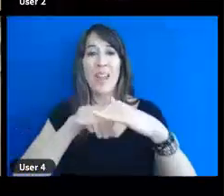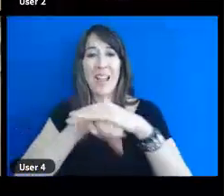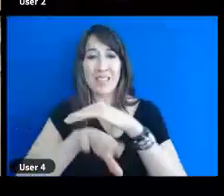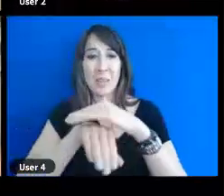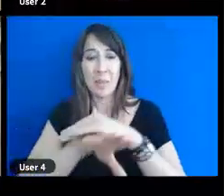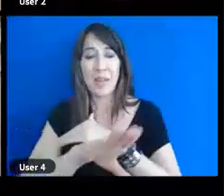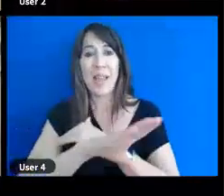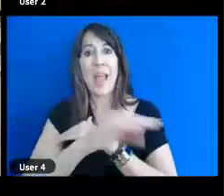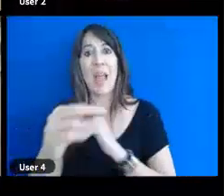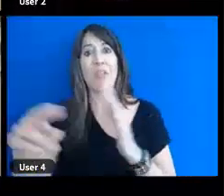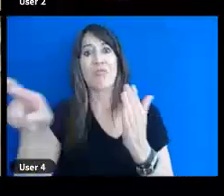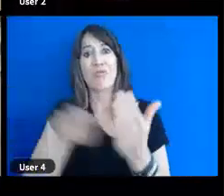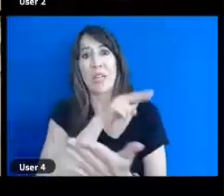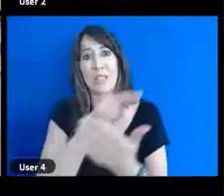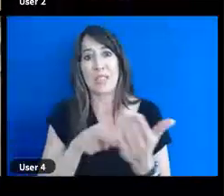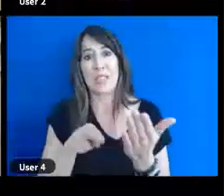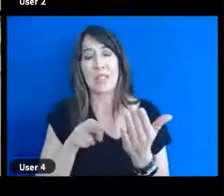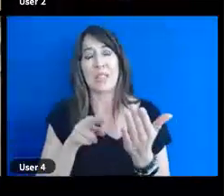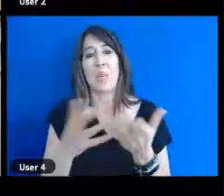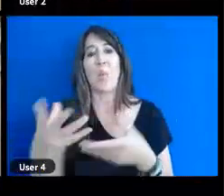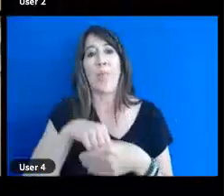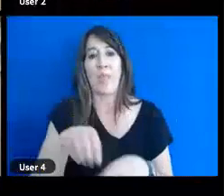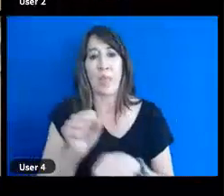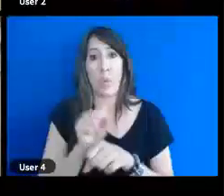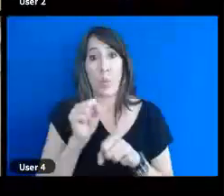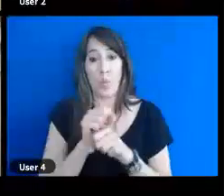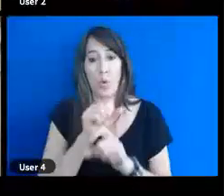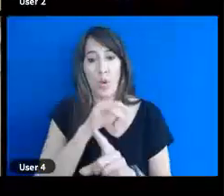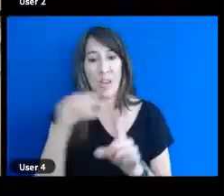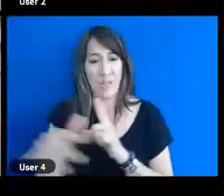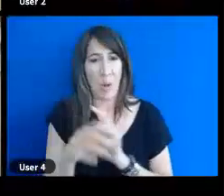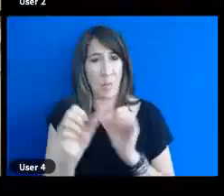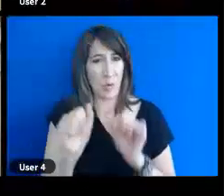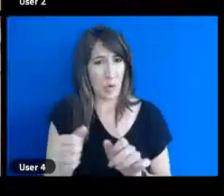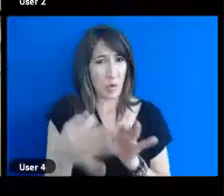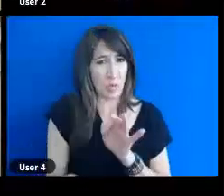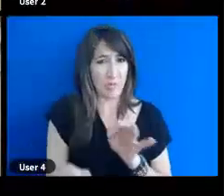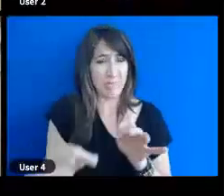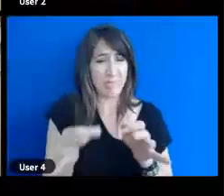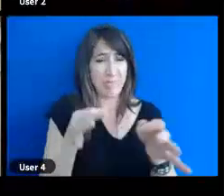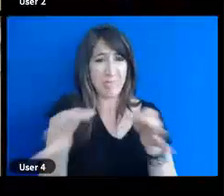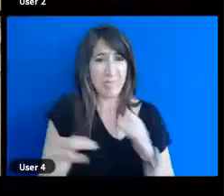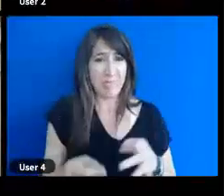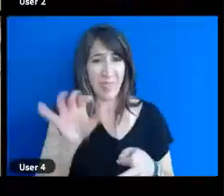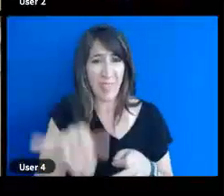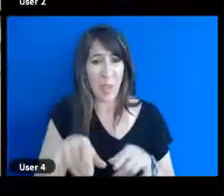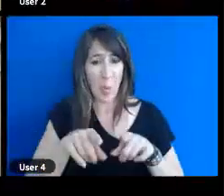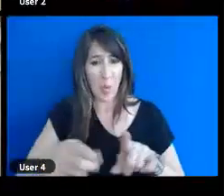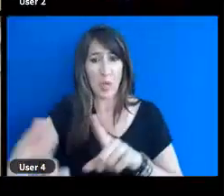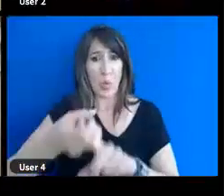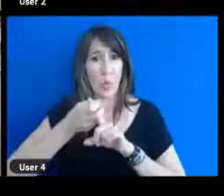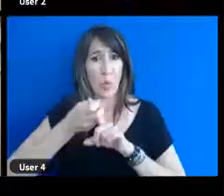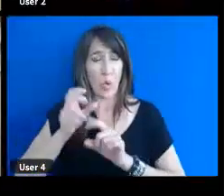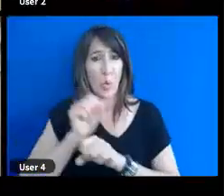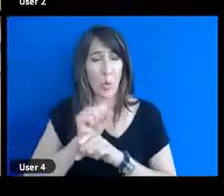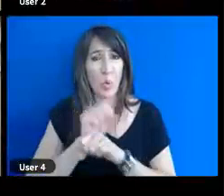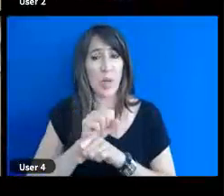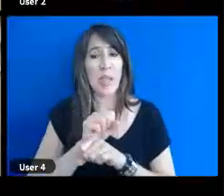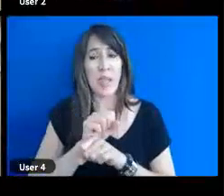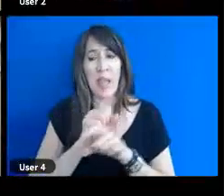inclusion, accessibility, and racism in the workplace? Is that something that you would be able to give any commentary on when you're thinking about